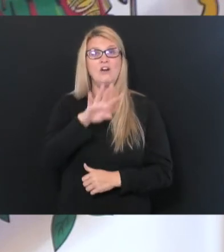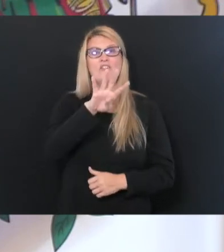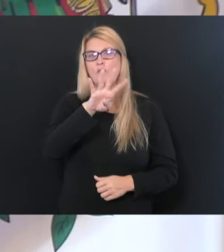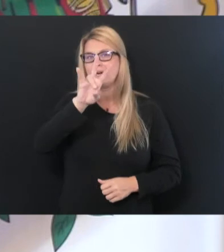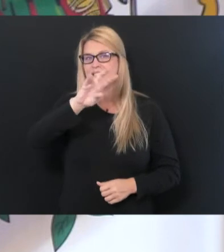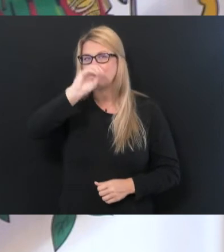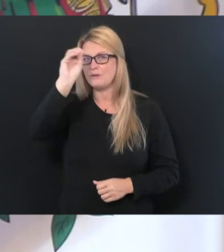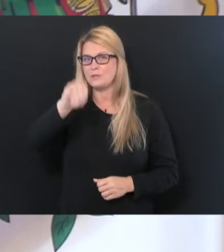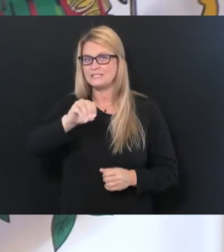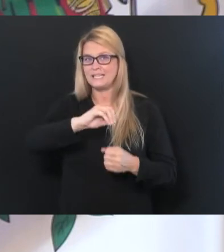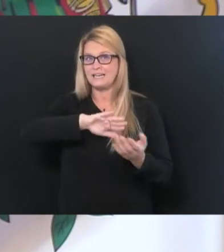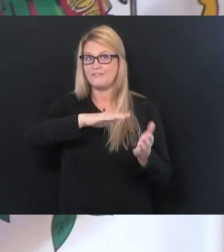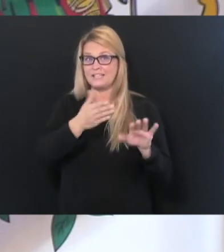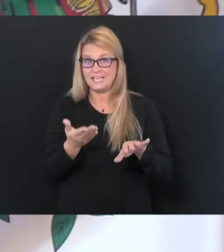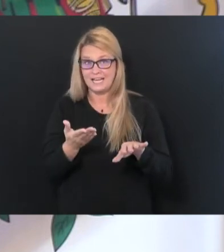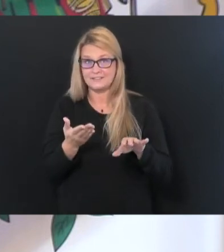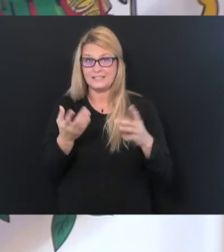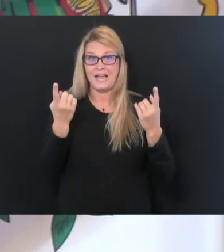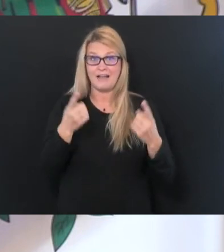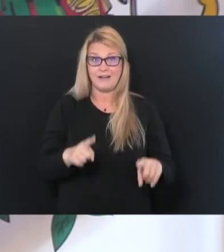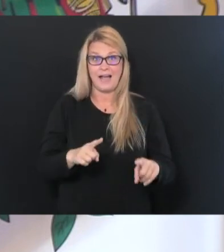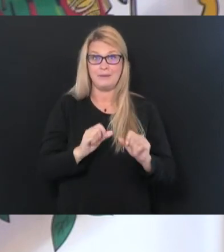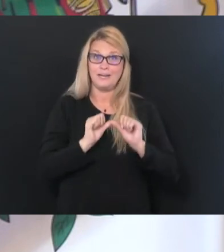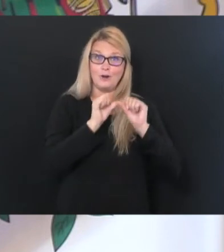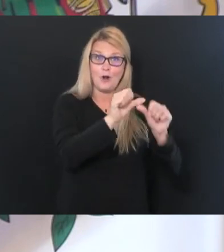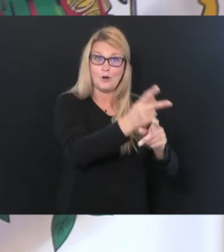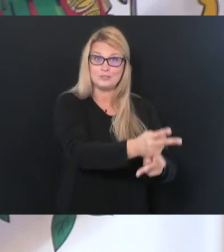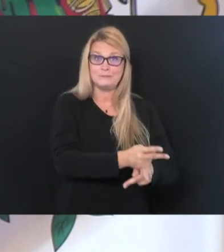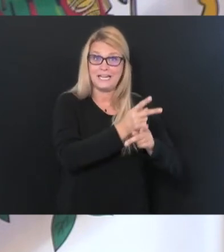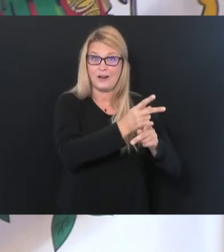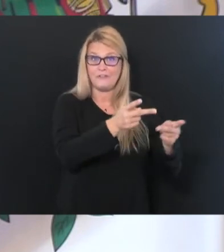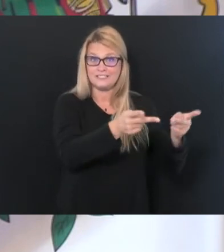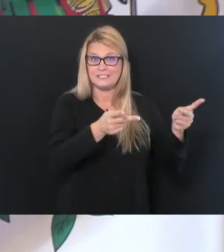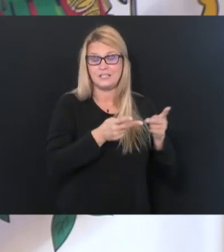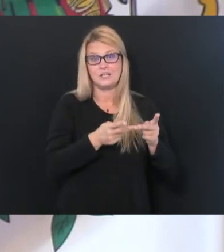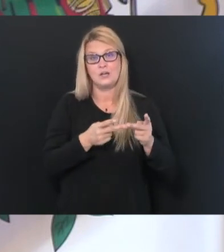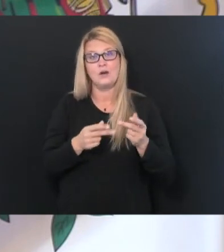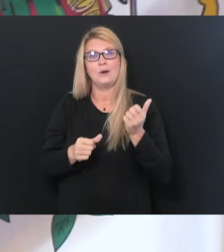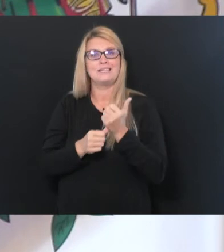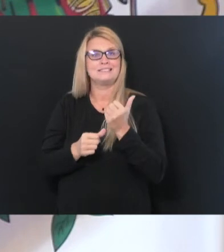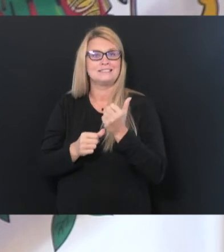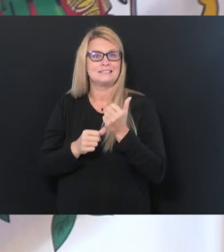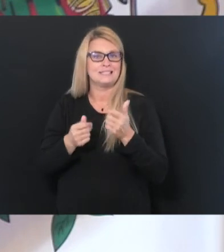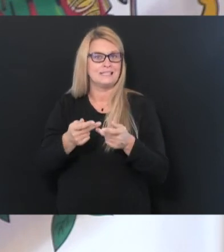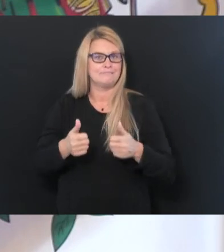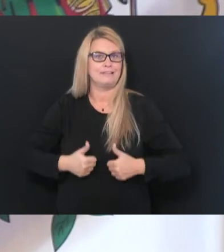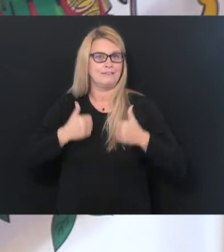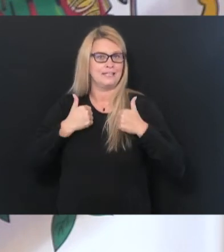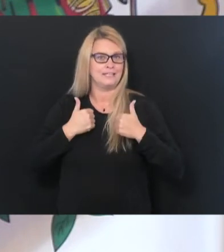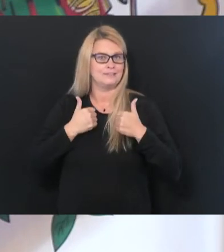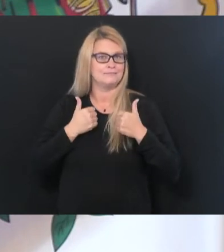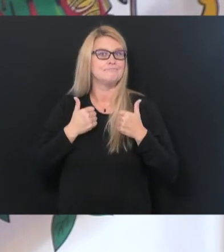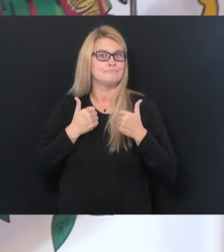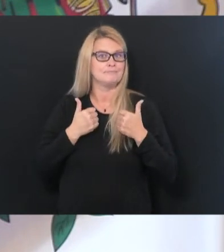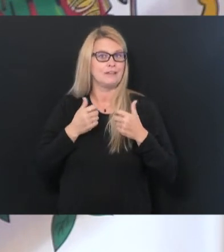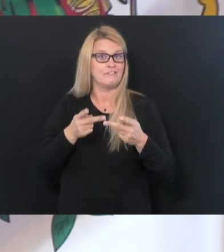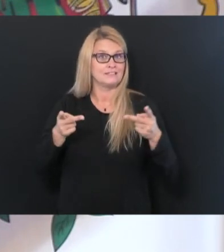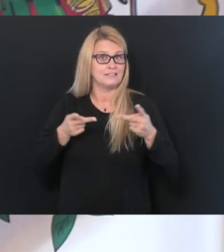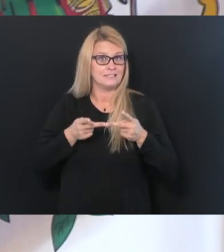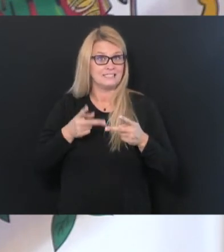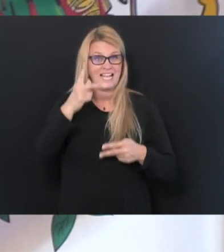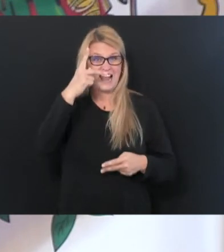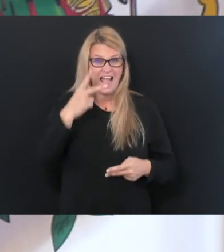47% of our deaths have occurred in our long-term care facilities or assisted living facilities. Half of our deaths